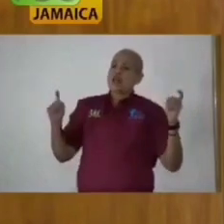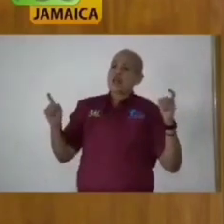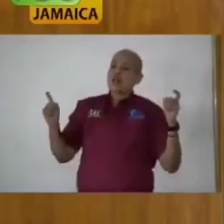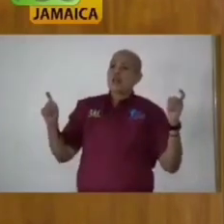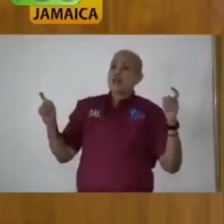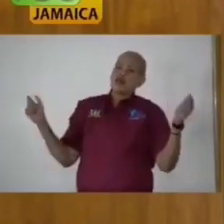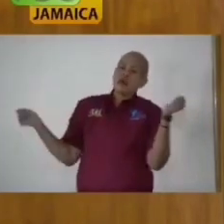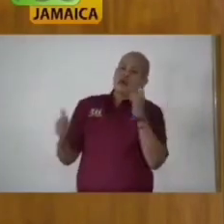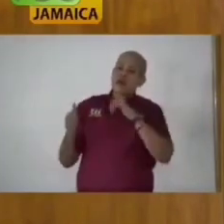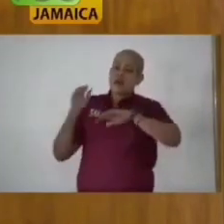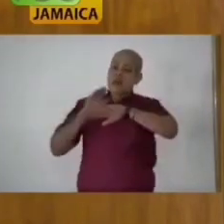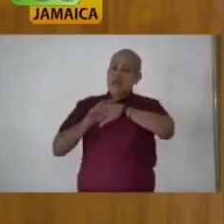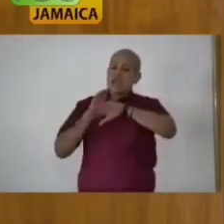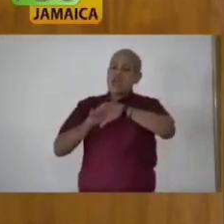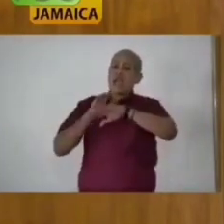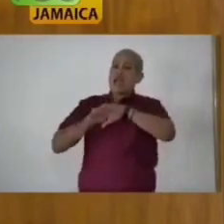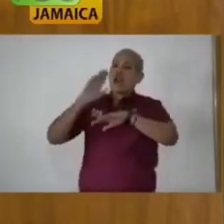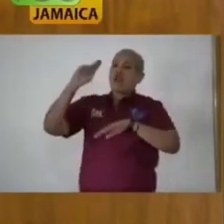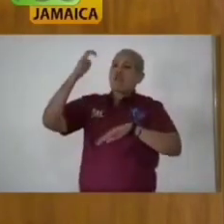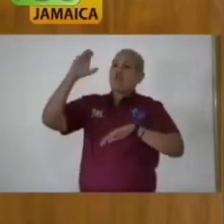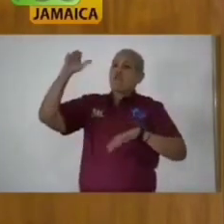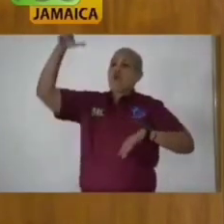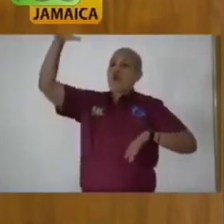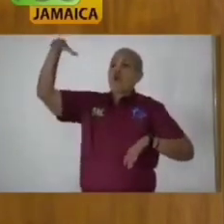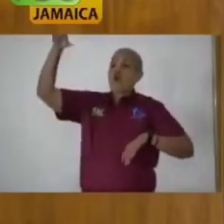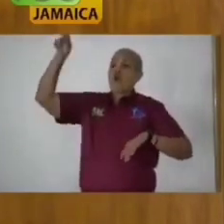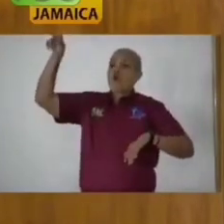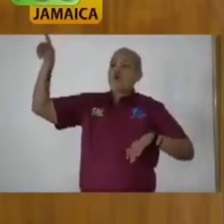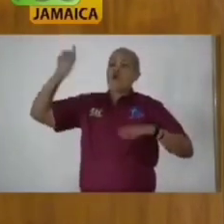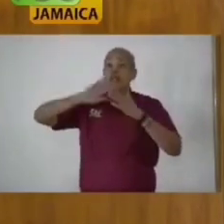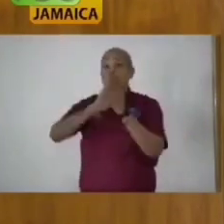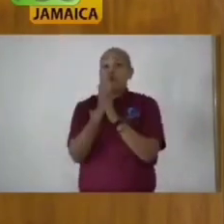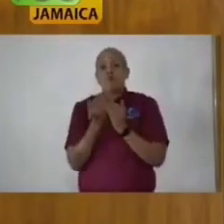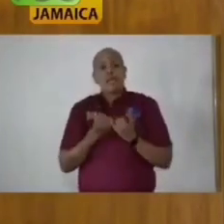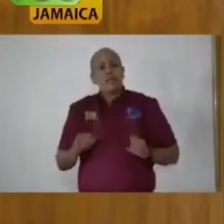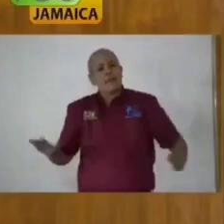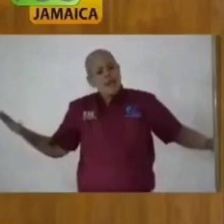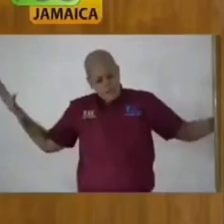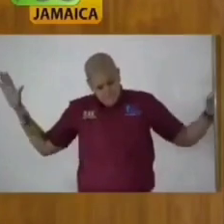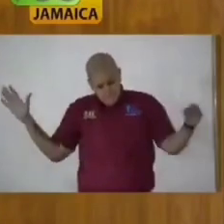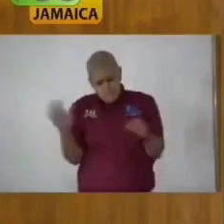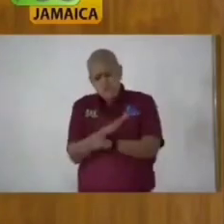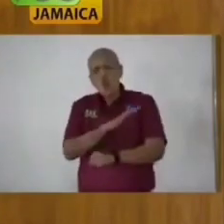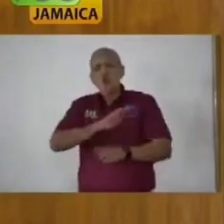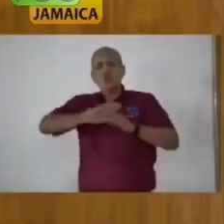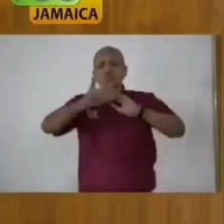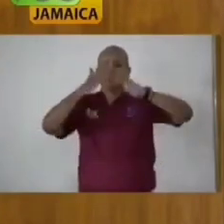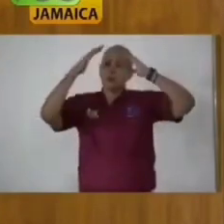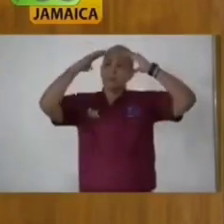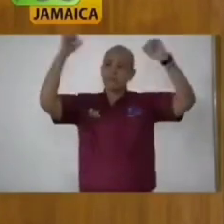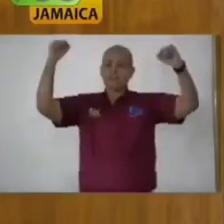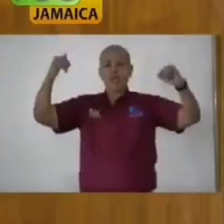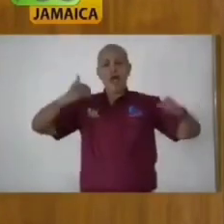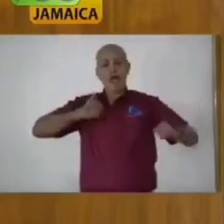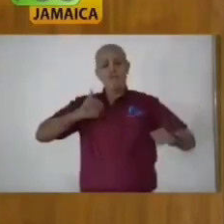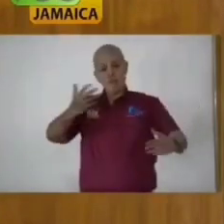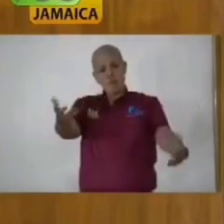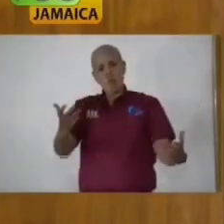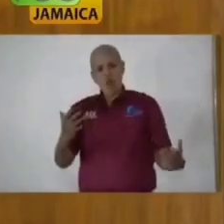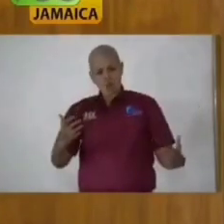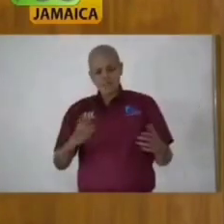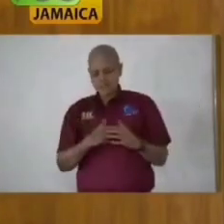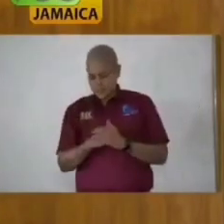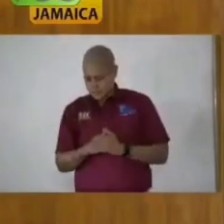governed, by a monarch based in the UK, to having a Jamaican head of state, a president,